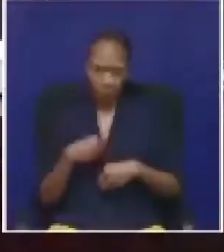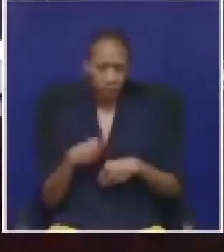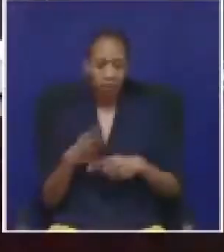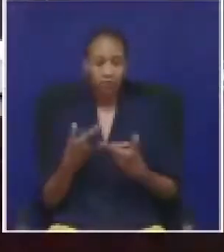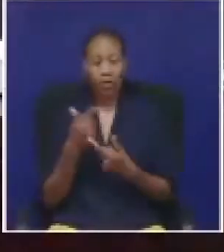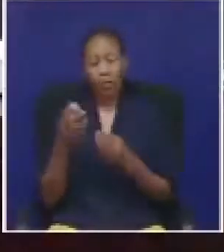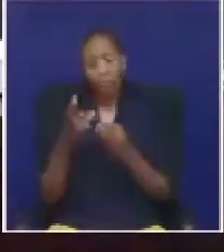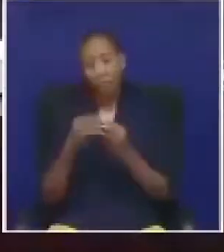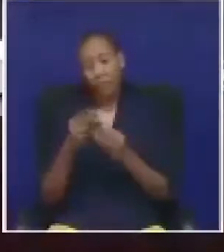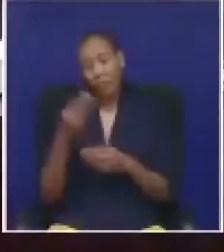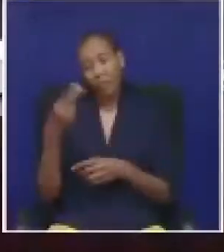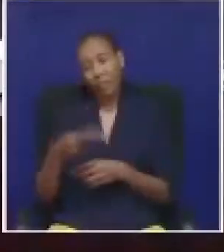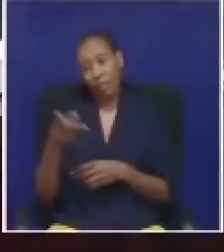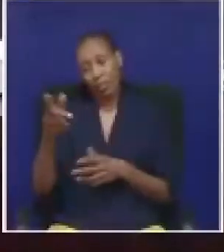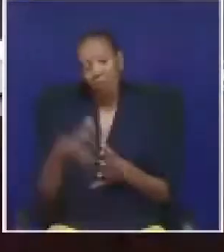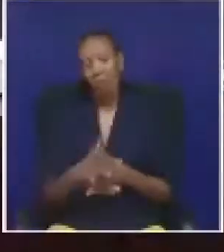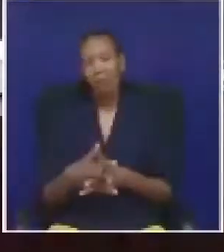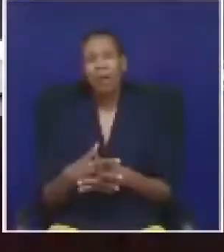from Honorable Hlongo.